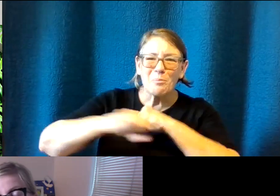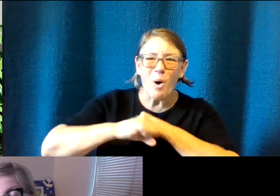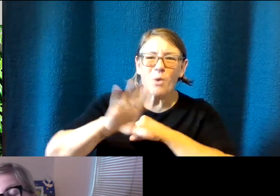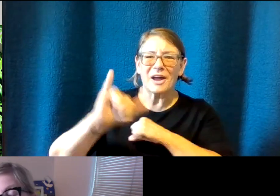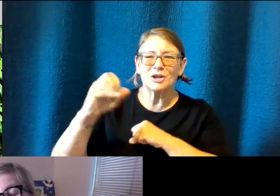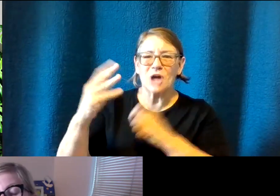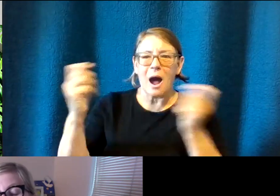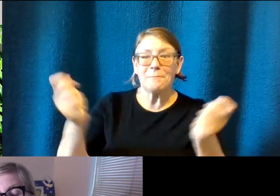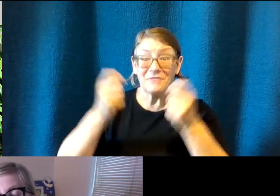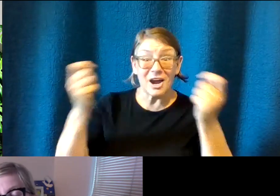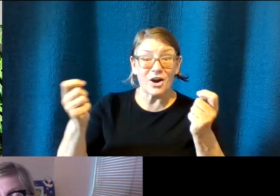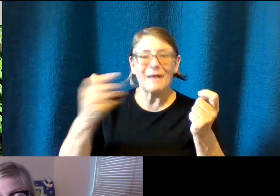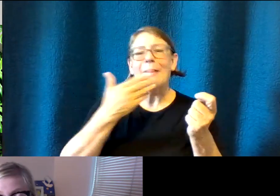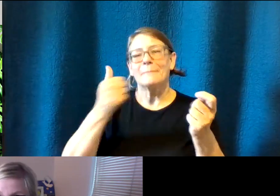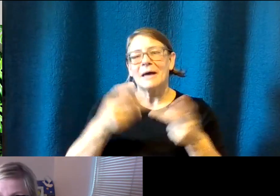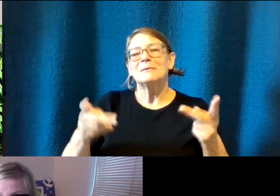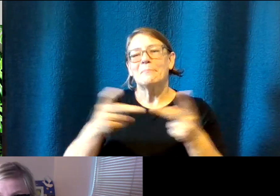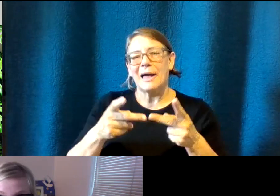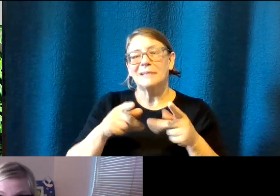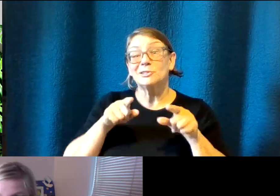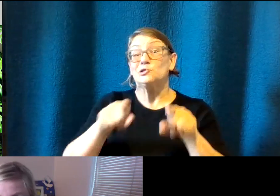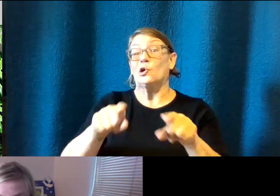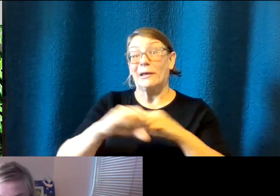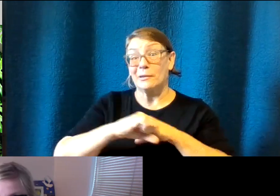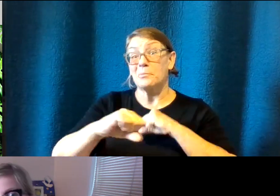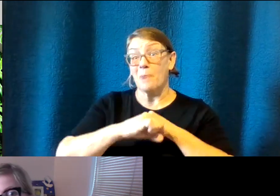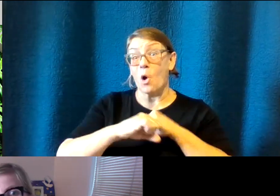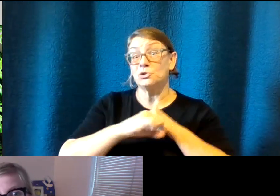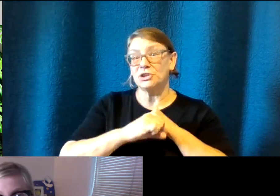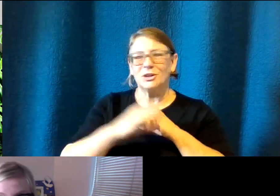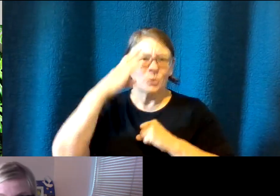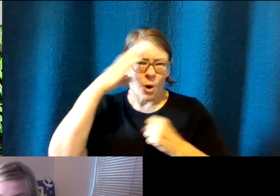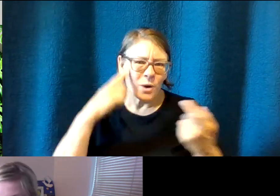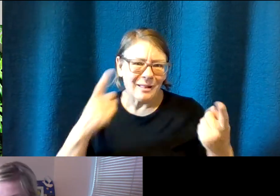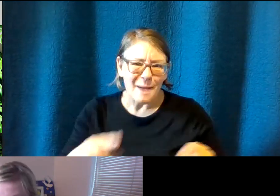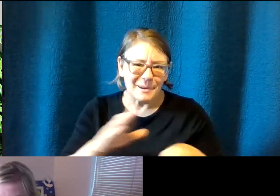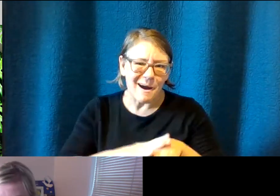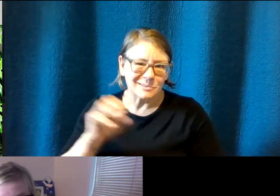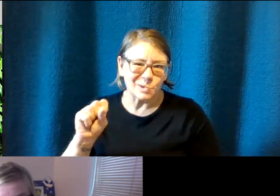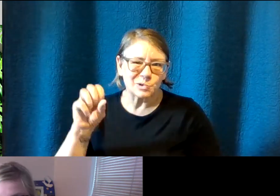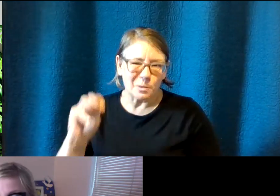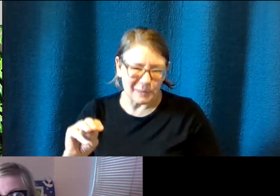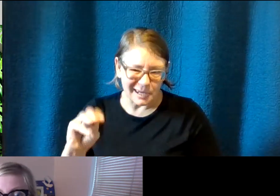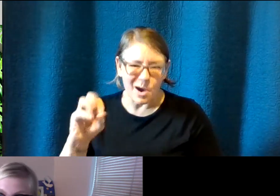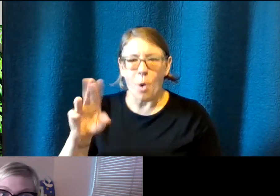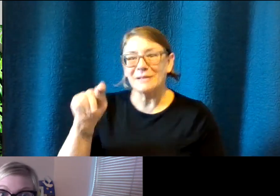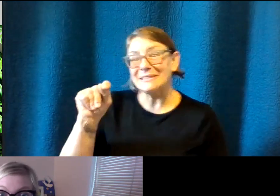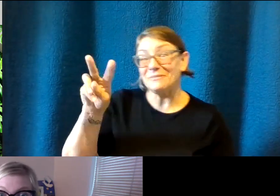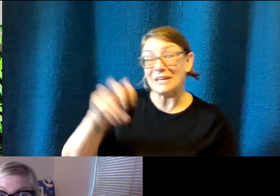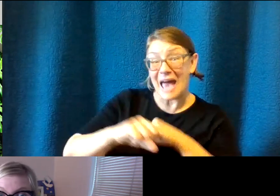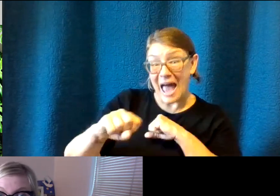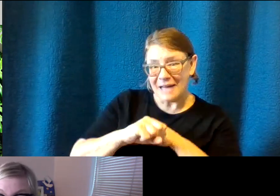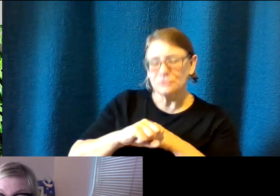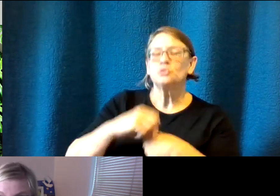starting point might be during that promotion, which is going to be on social media or television ads, would be to